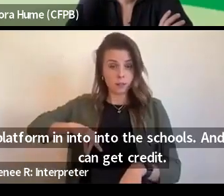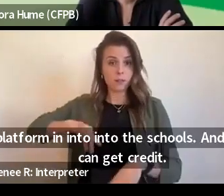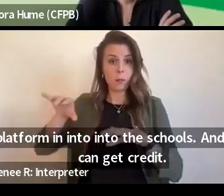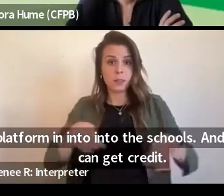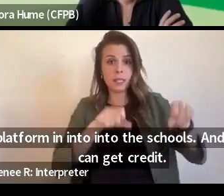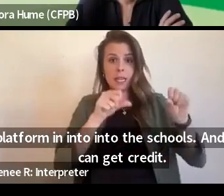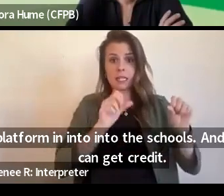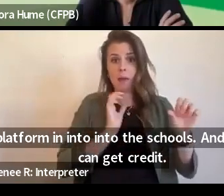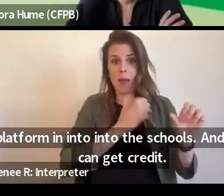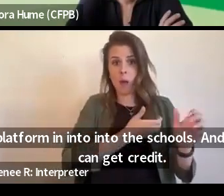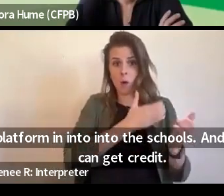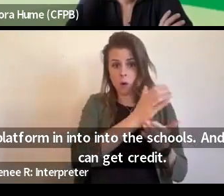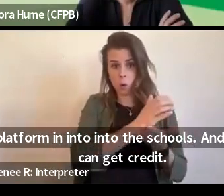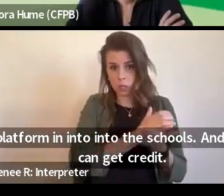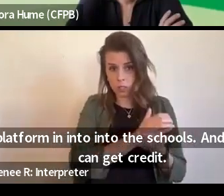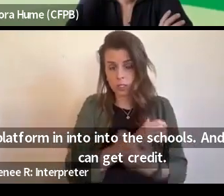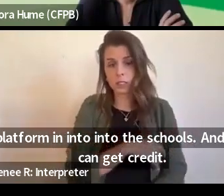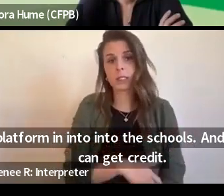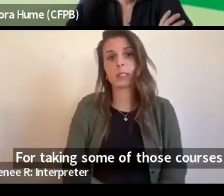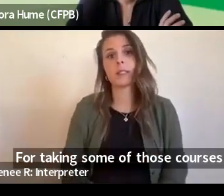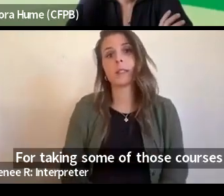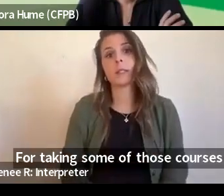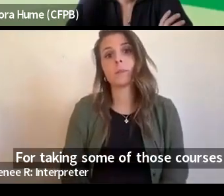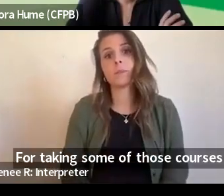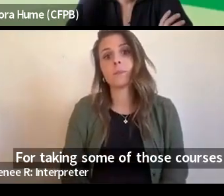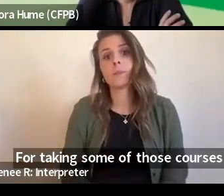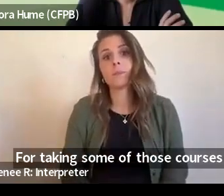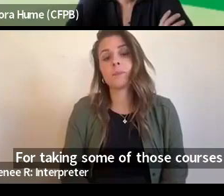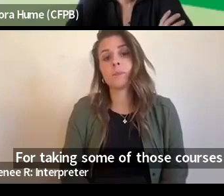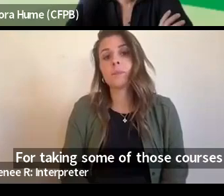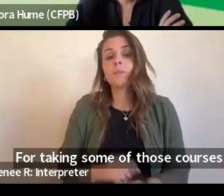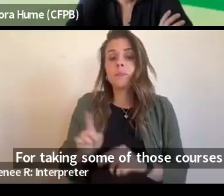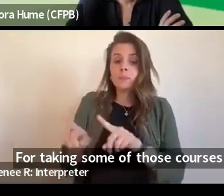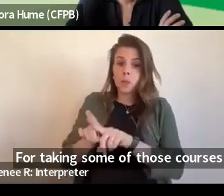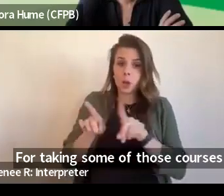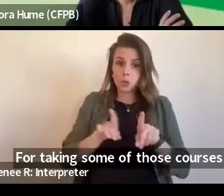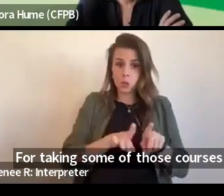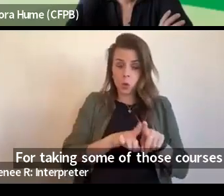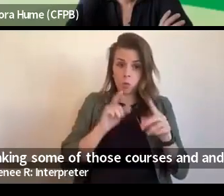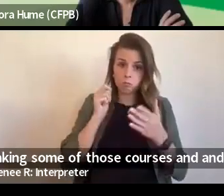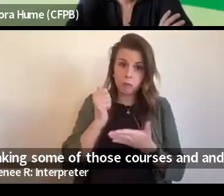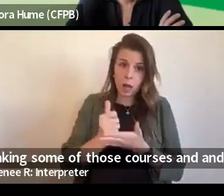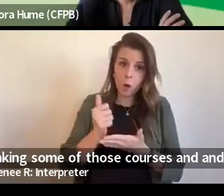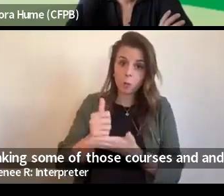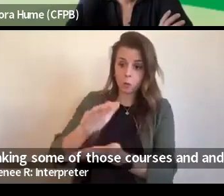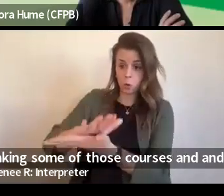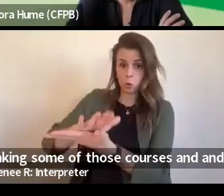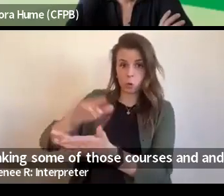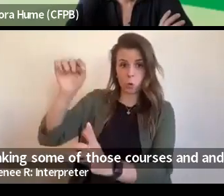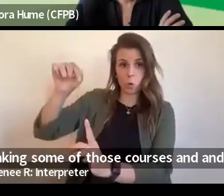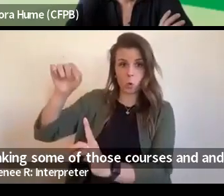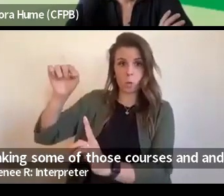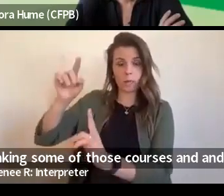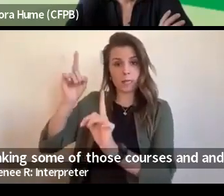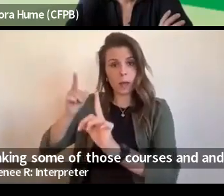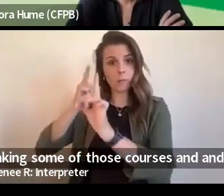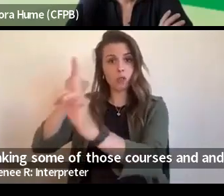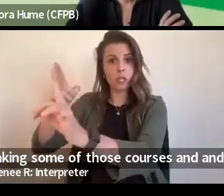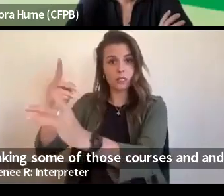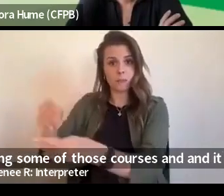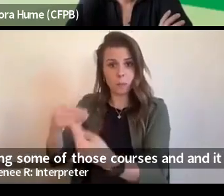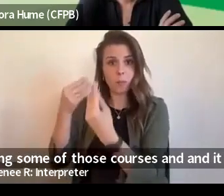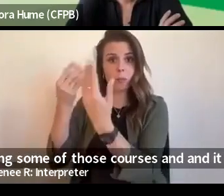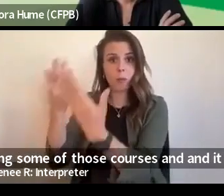those courses, and it also helps the schools meet their objective of